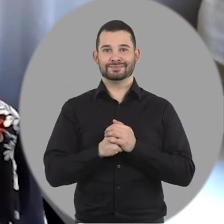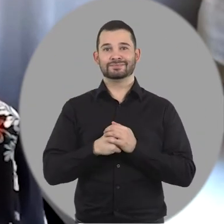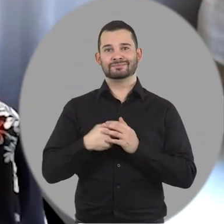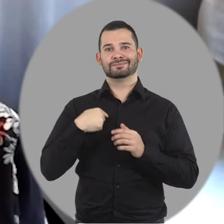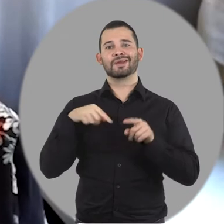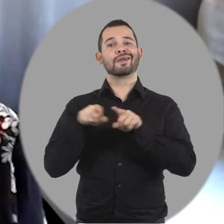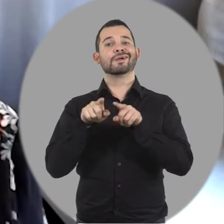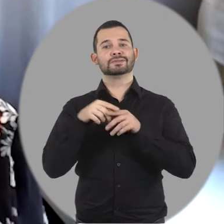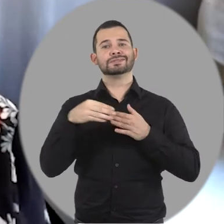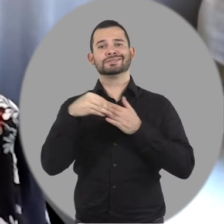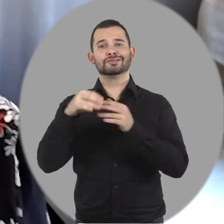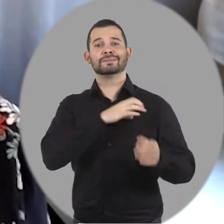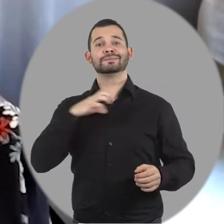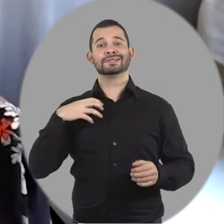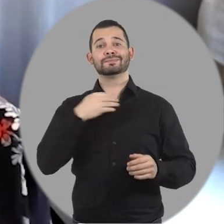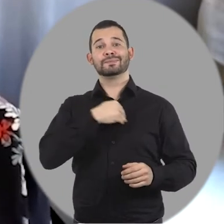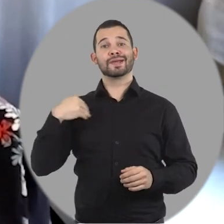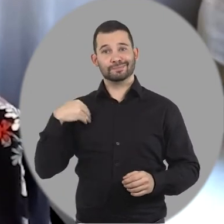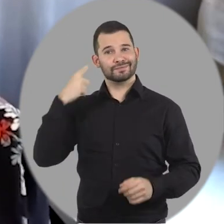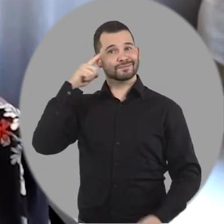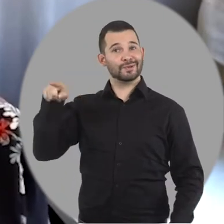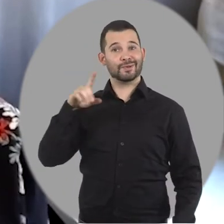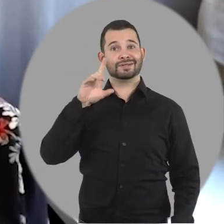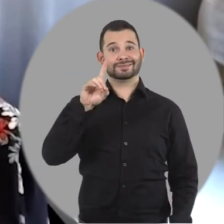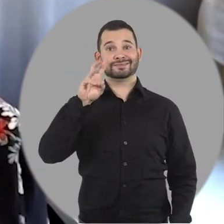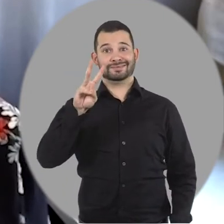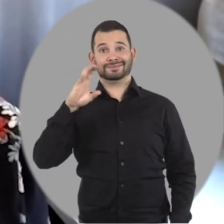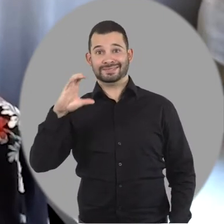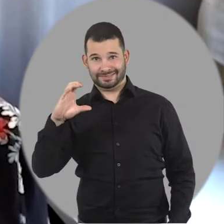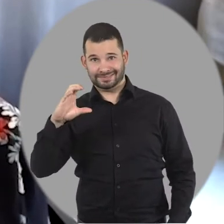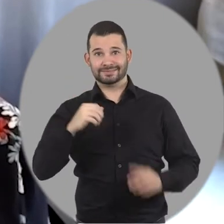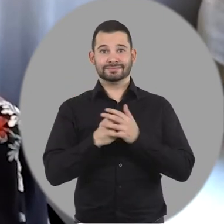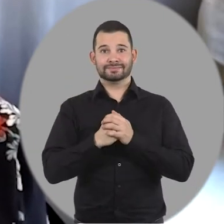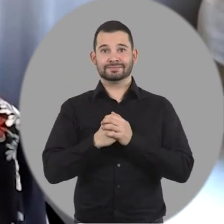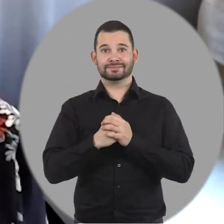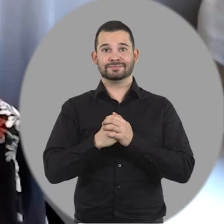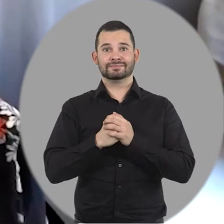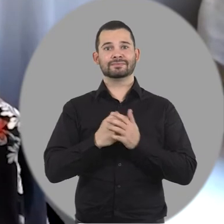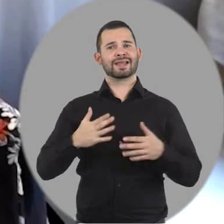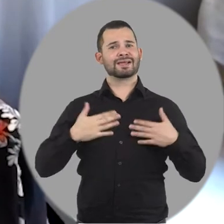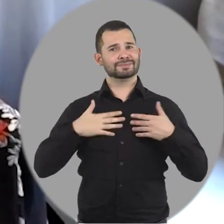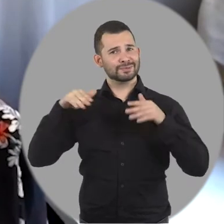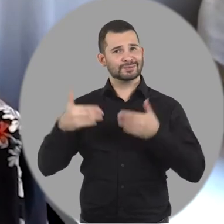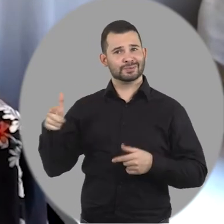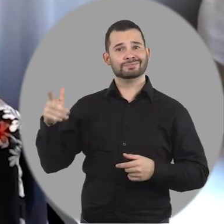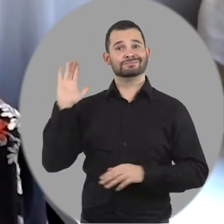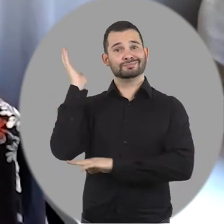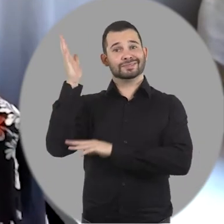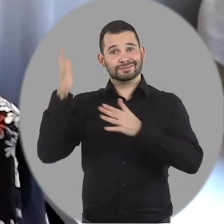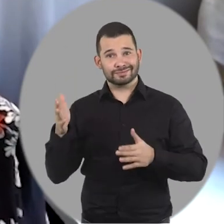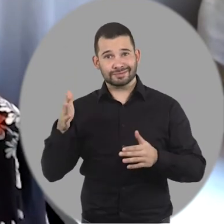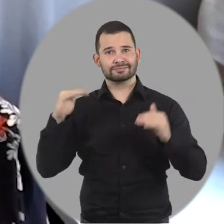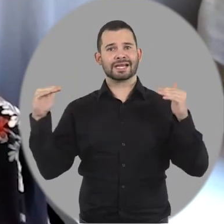Disability and Work Canada. It's my pleasure to introduce you to our keynote today, Equity, Diversity, and Inclusion at Canada